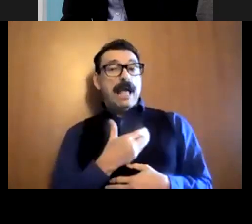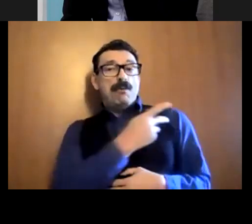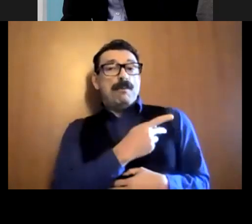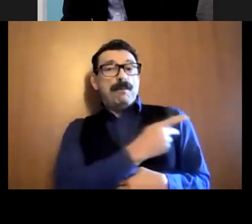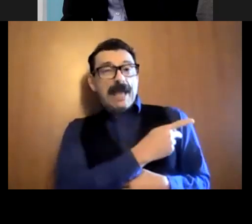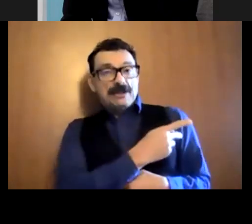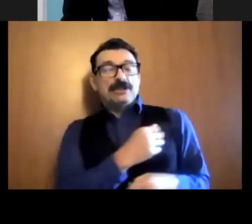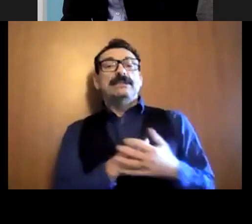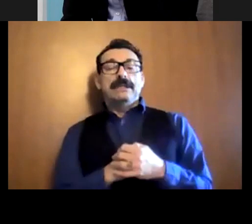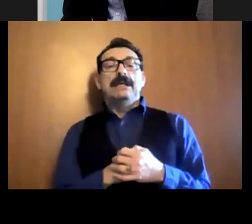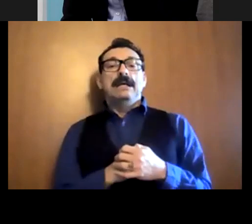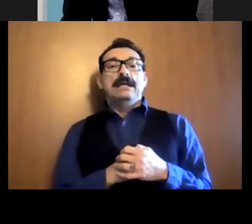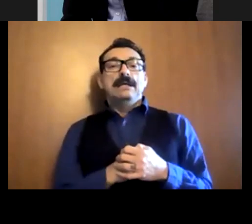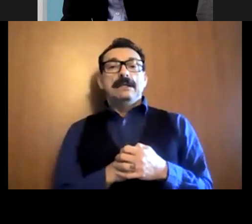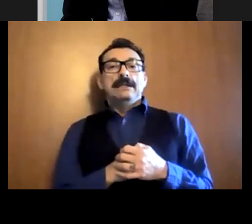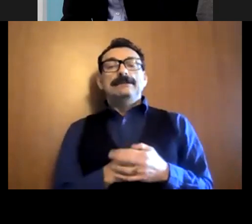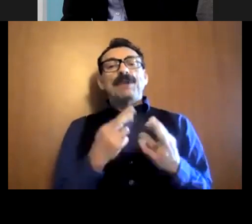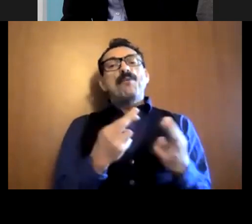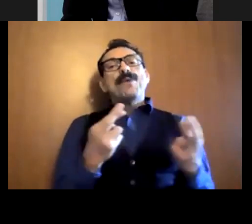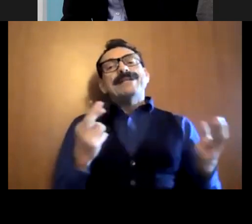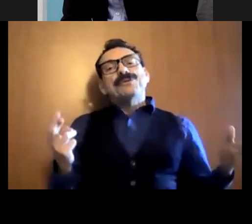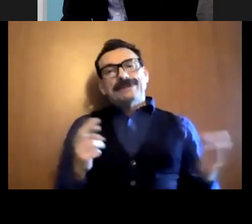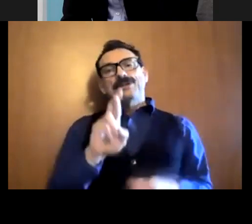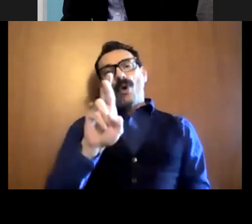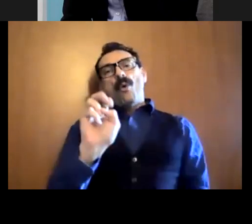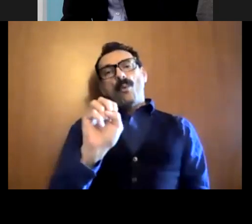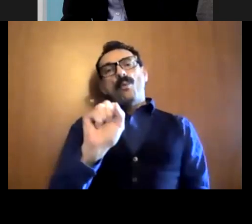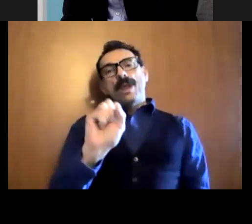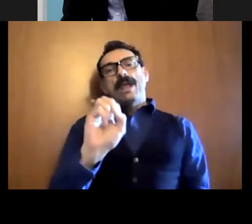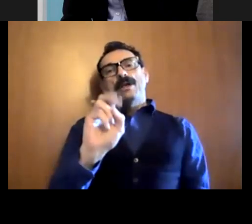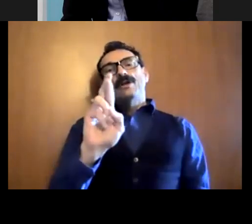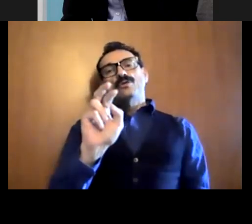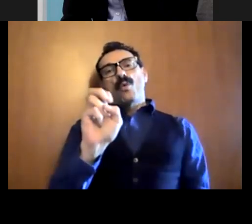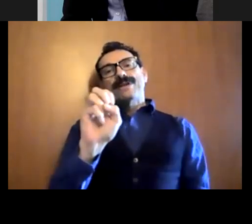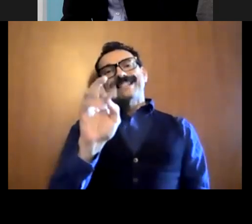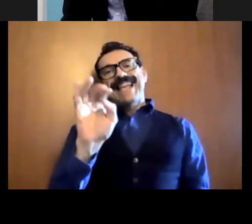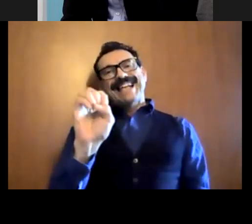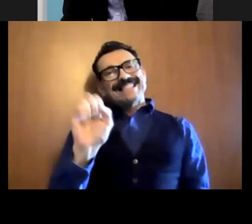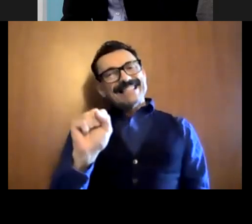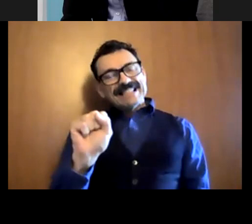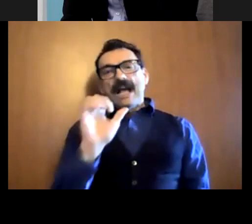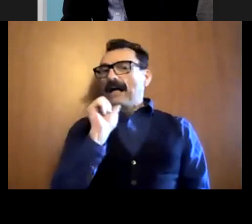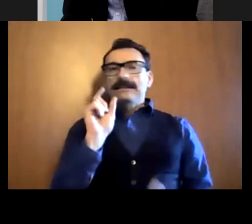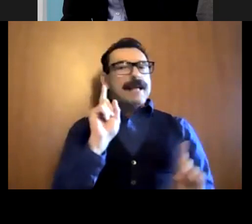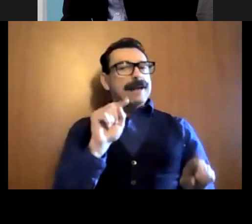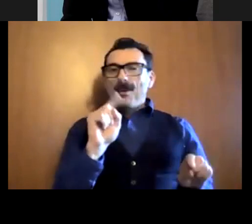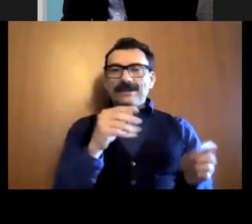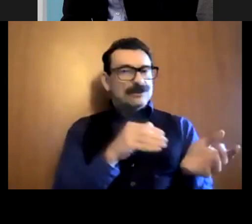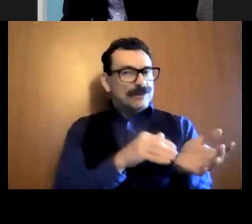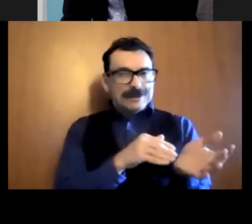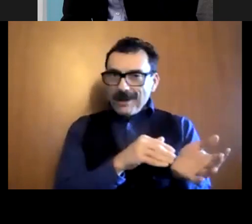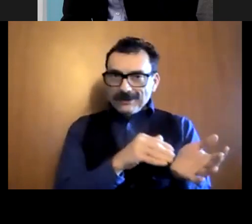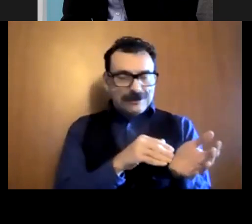Bihm spoke on. Resources, not going to the doctor and all of that, you know, it's just one of the many, many things that I've